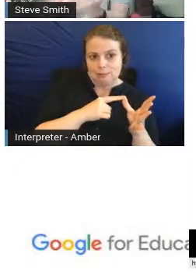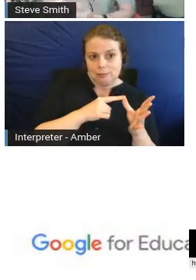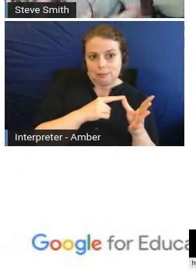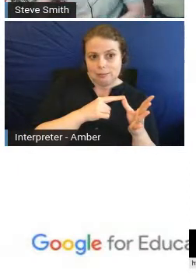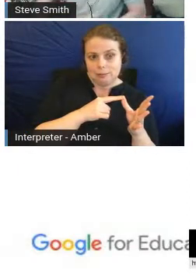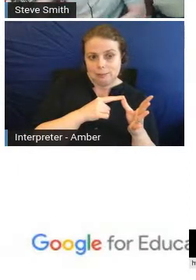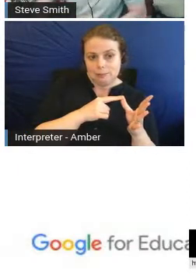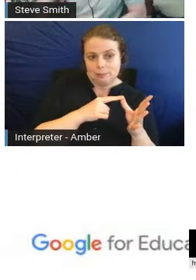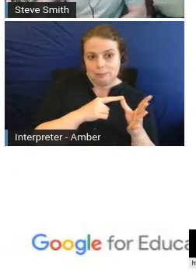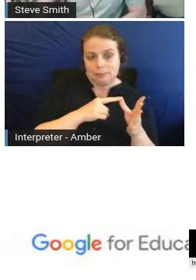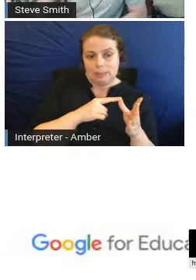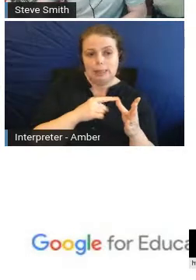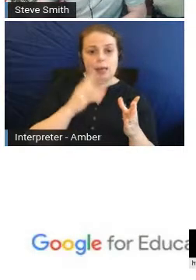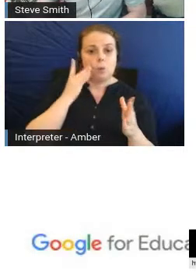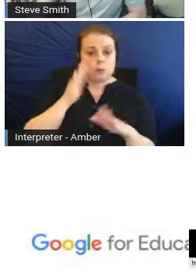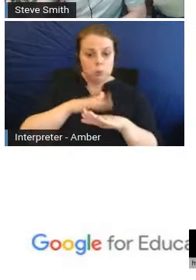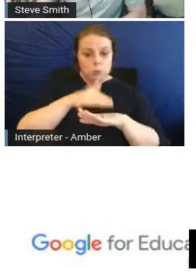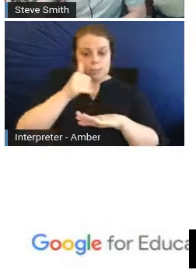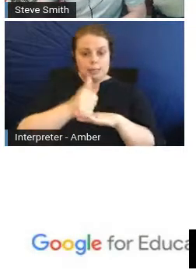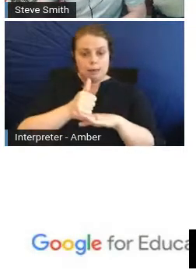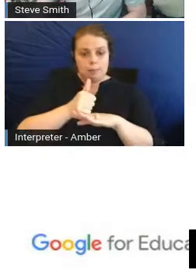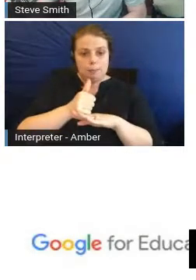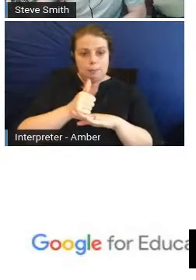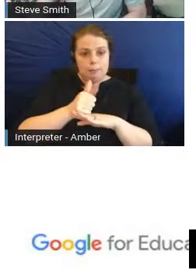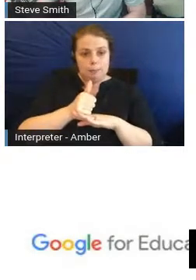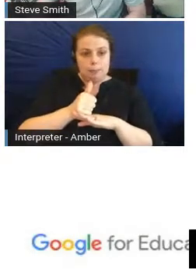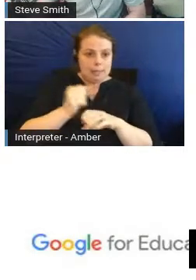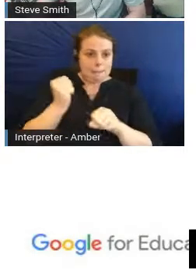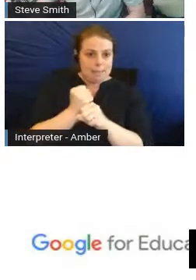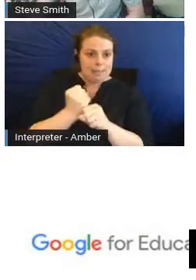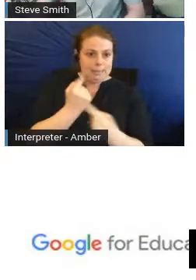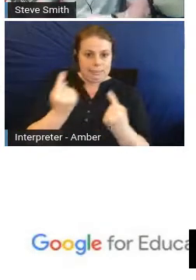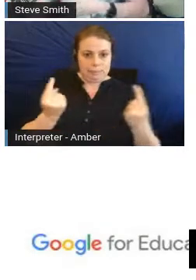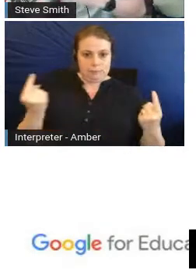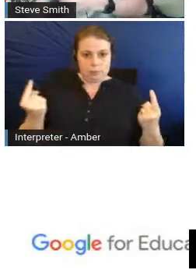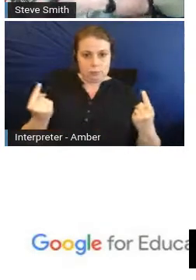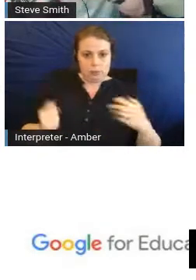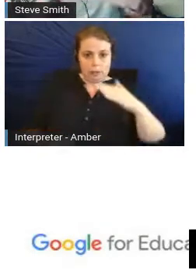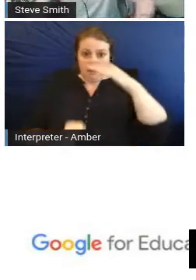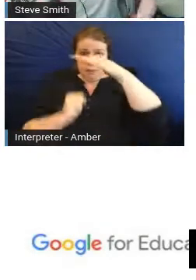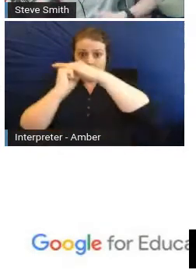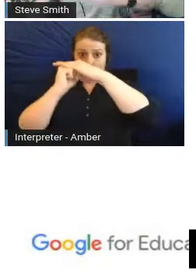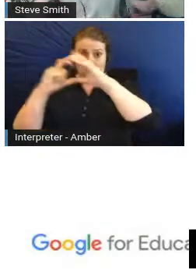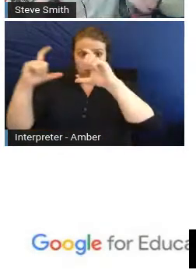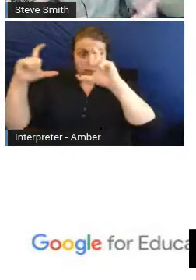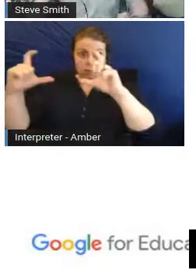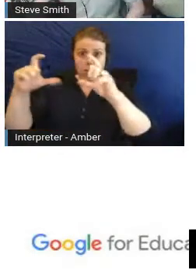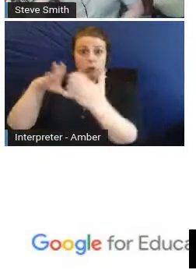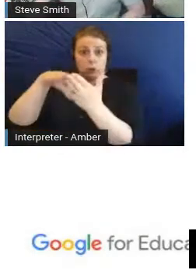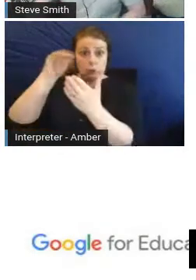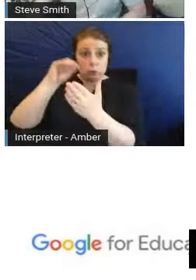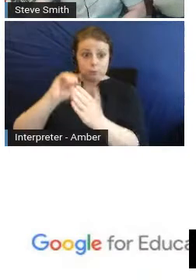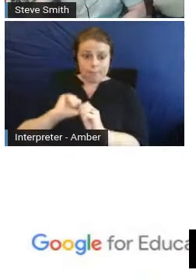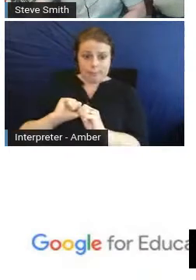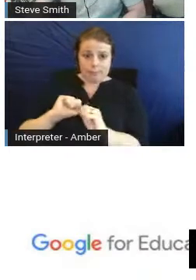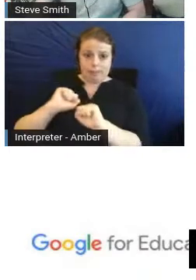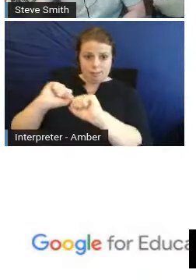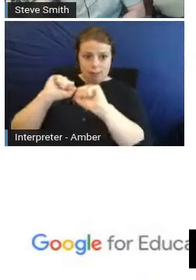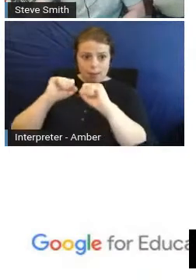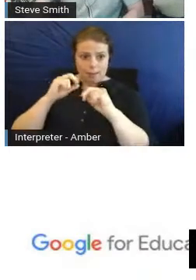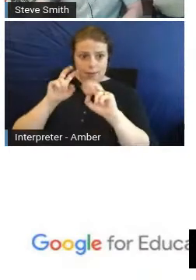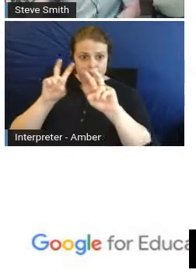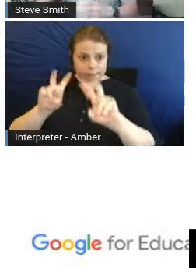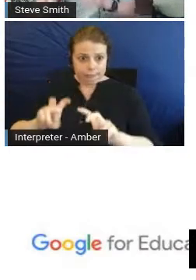it visualizes it. So this one up the top here is looking at students. And as you run a report, it will update that